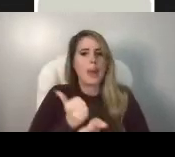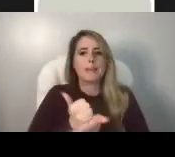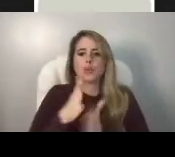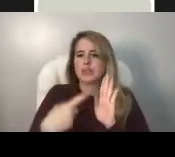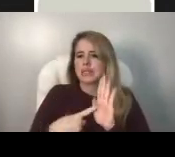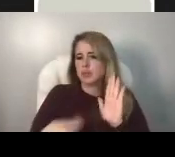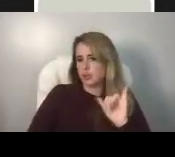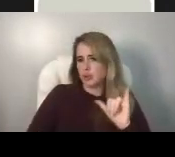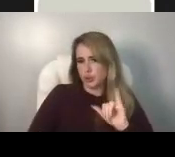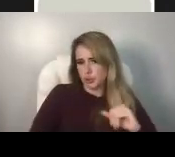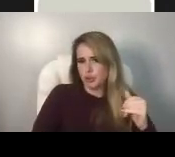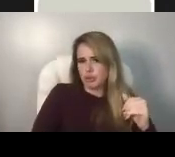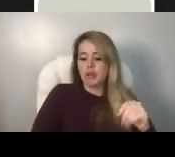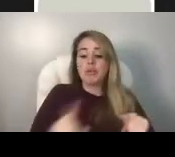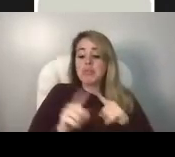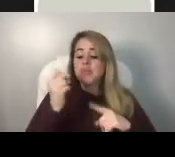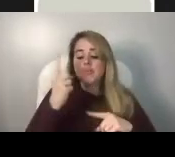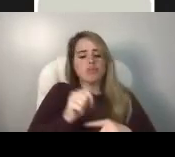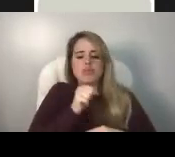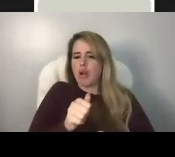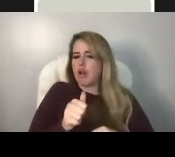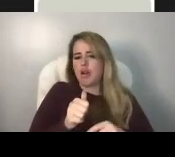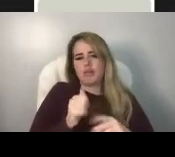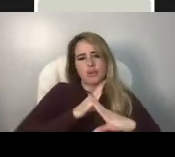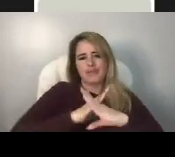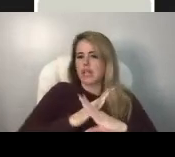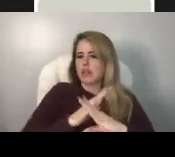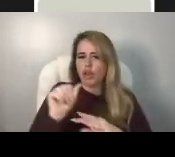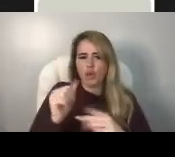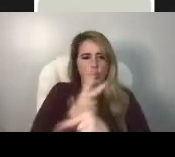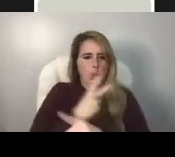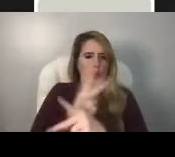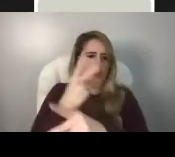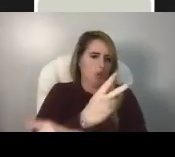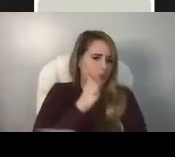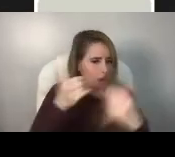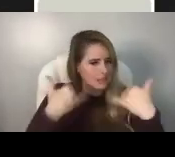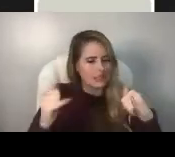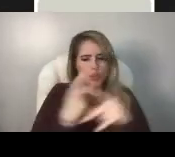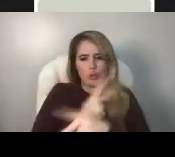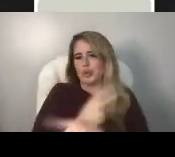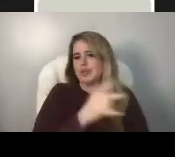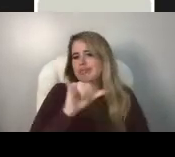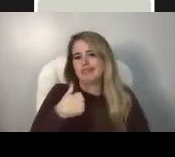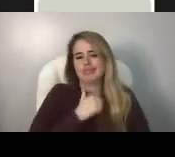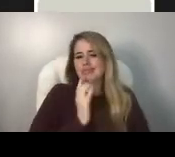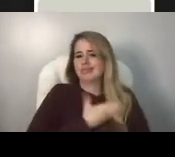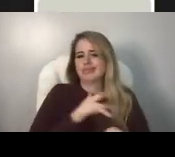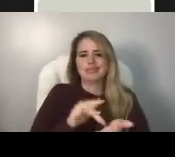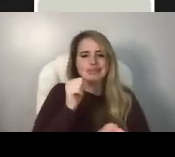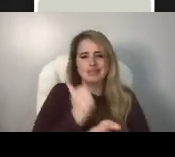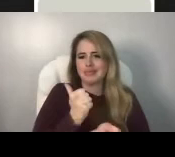of arthritis, but they don't prevent the progression of arthritis. So we don't